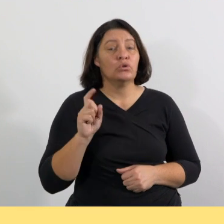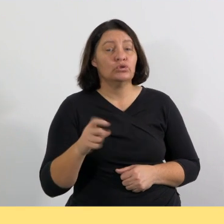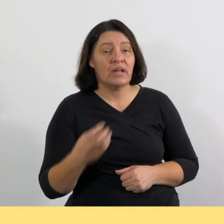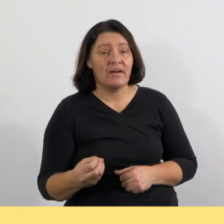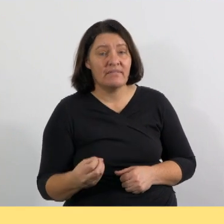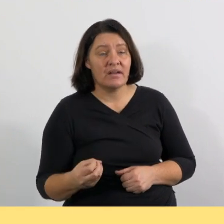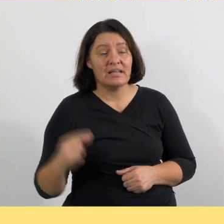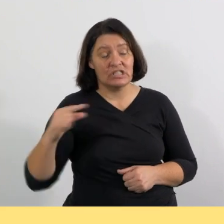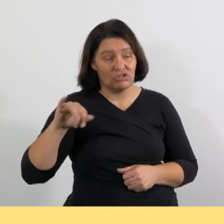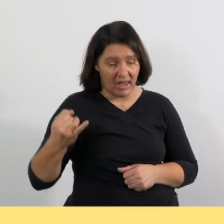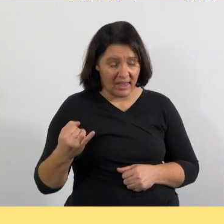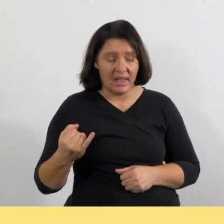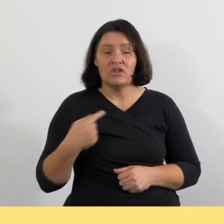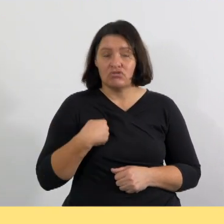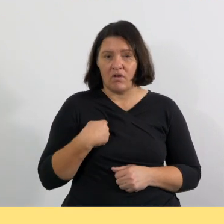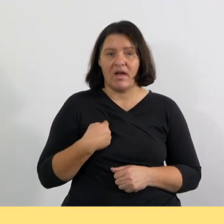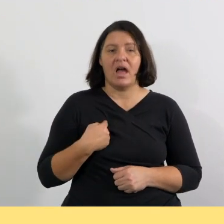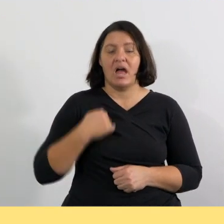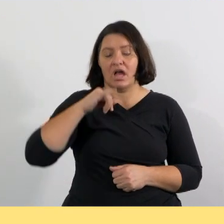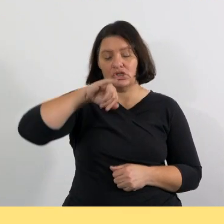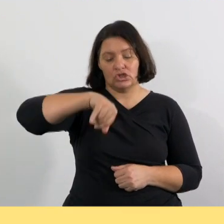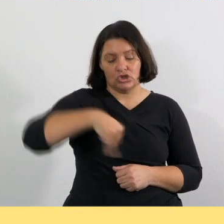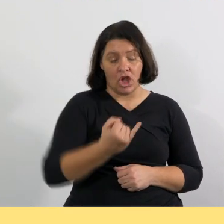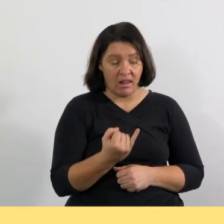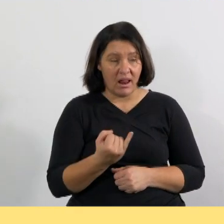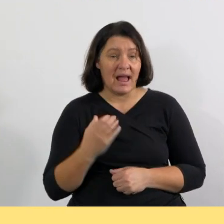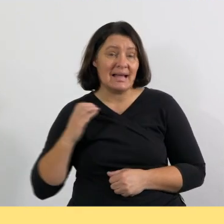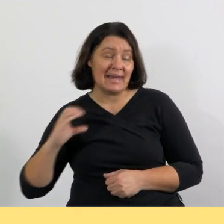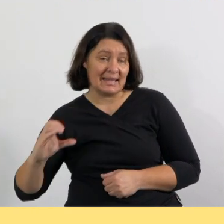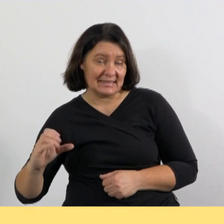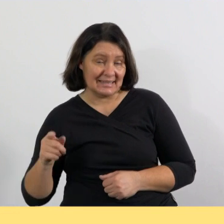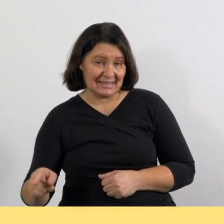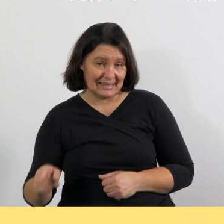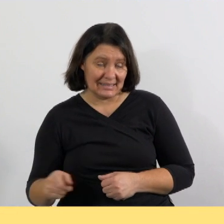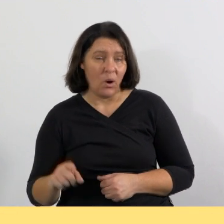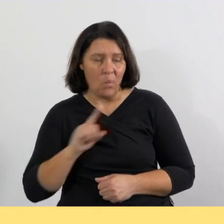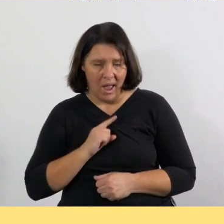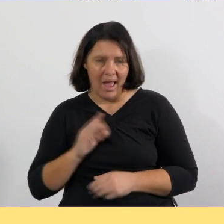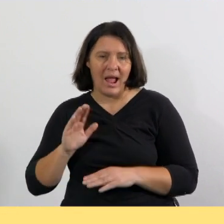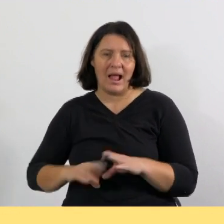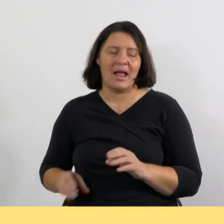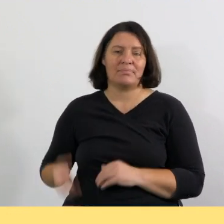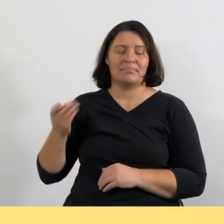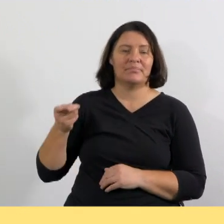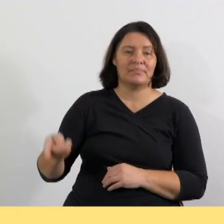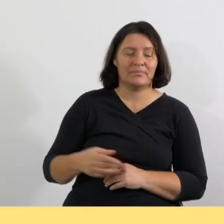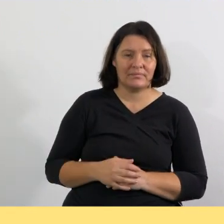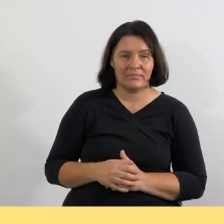should have what we call journal. What side is this? Credit. Journal